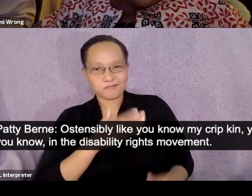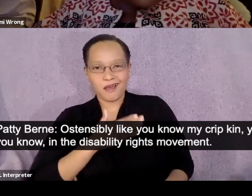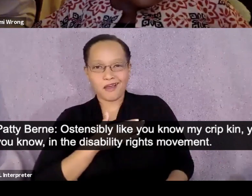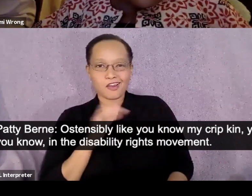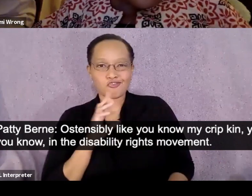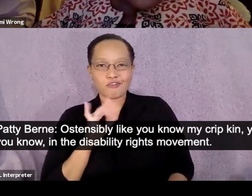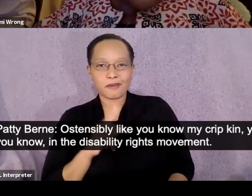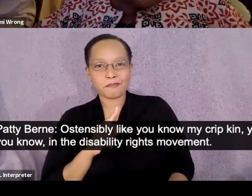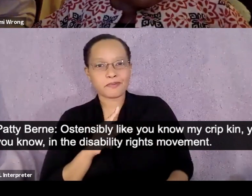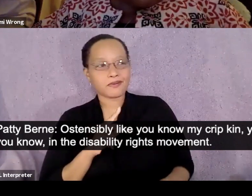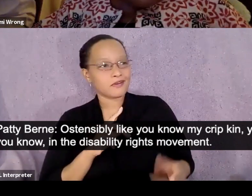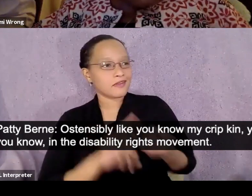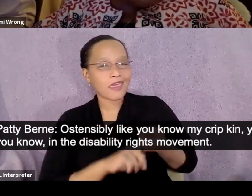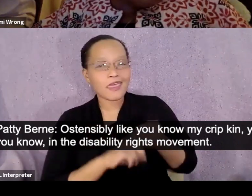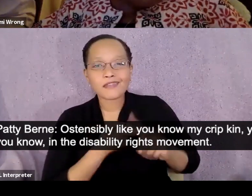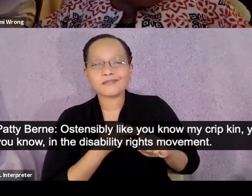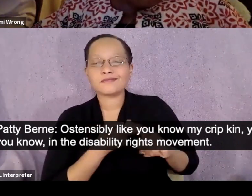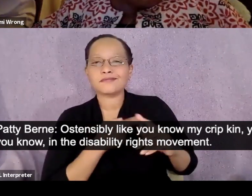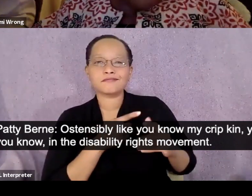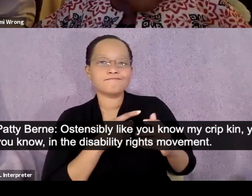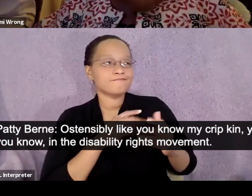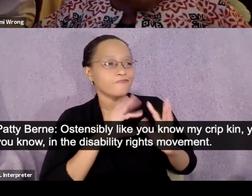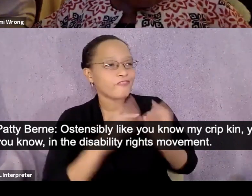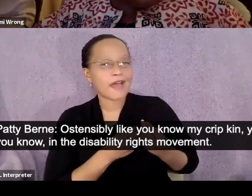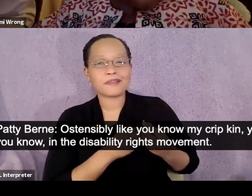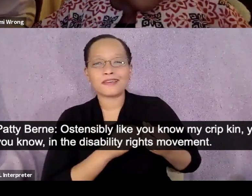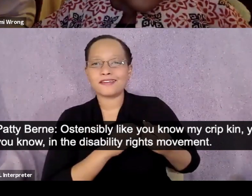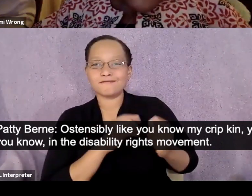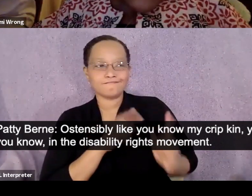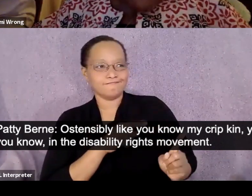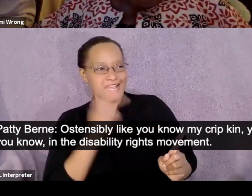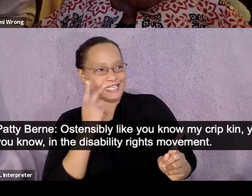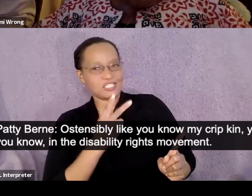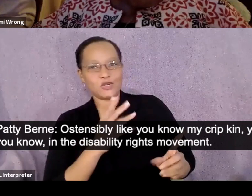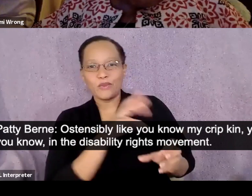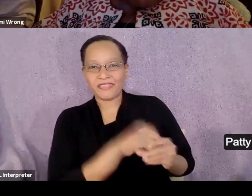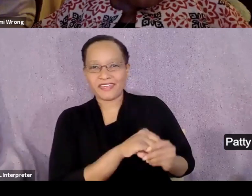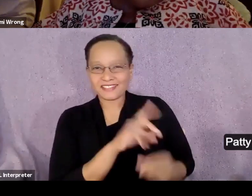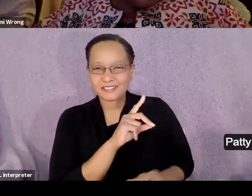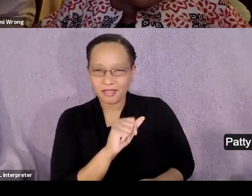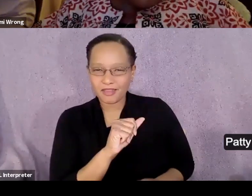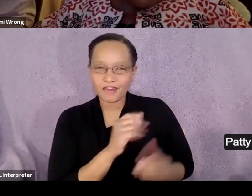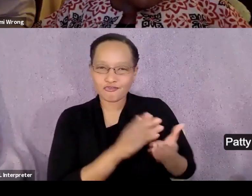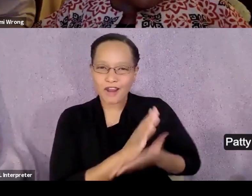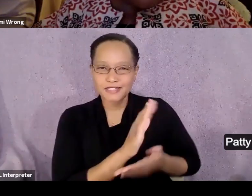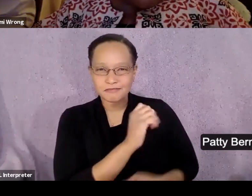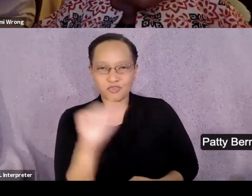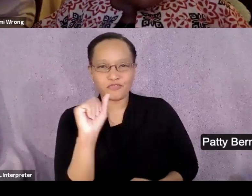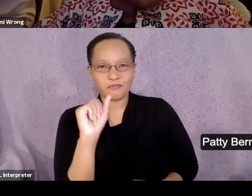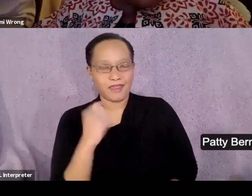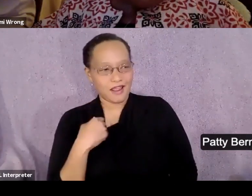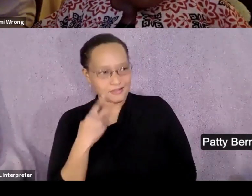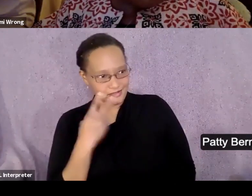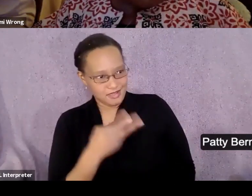my cousin, like, you know, in the disability rights movement, like I